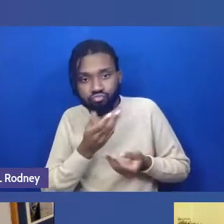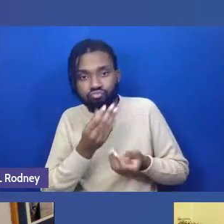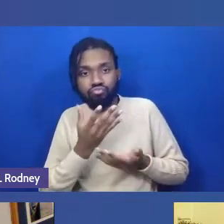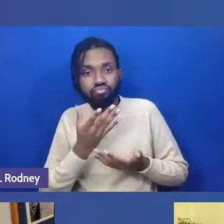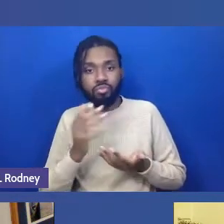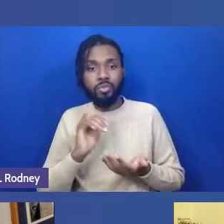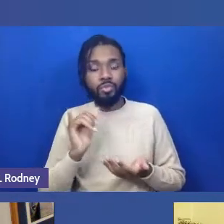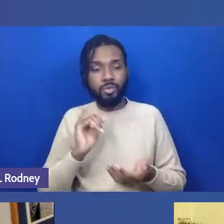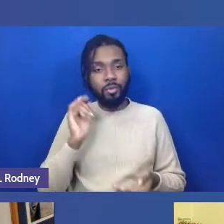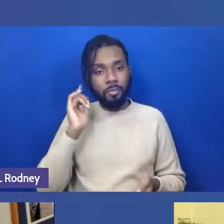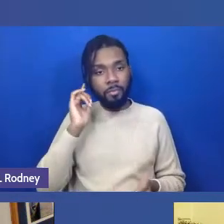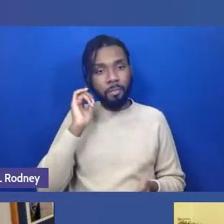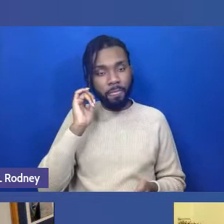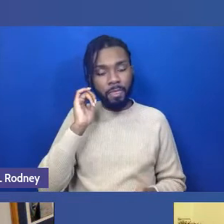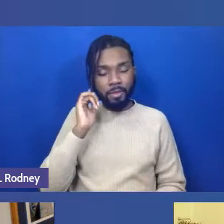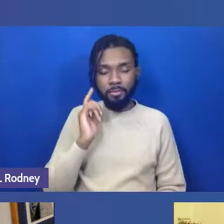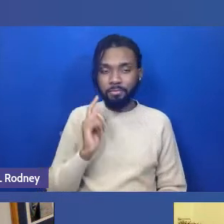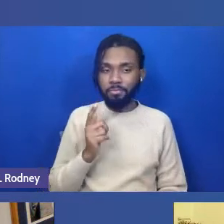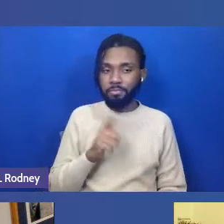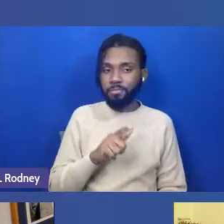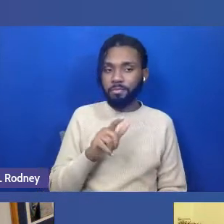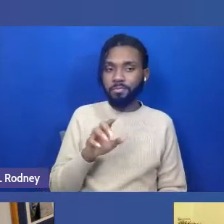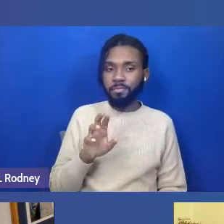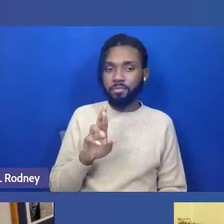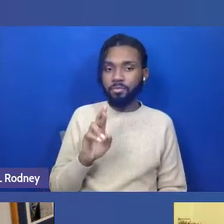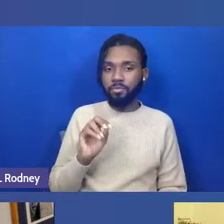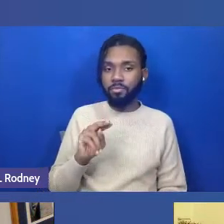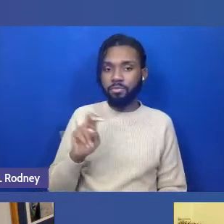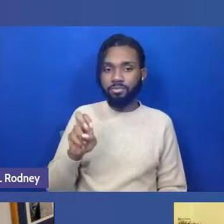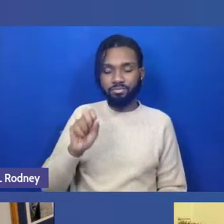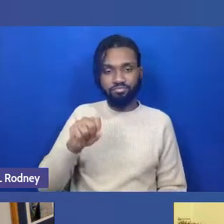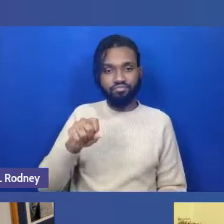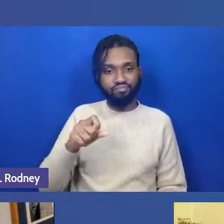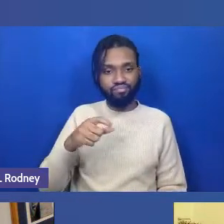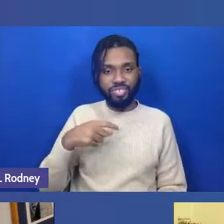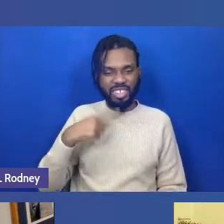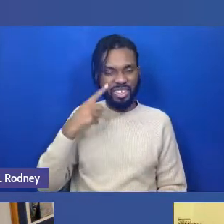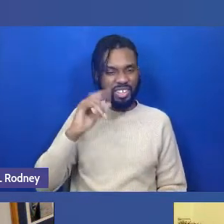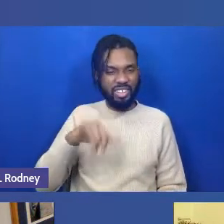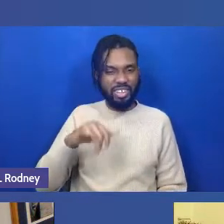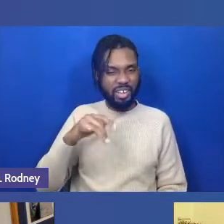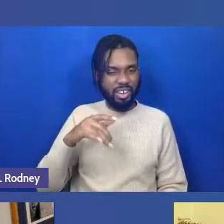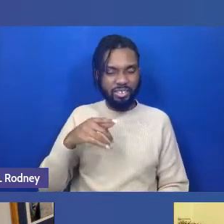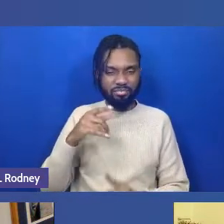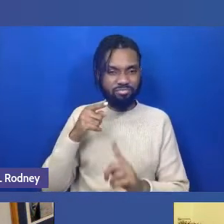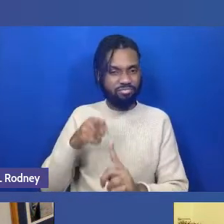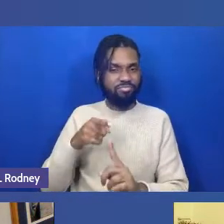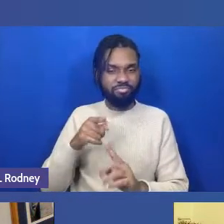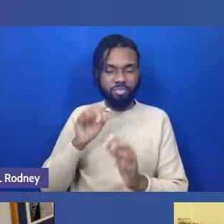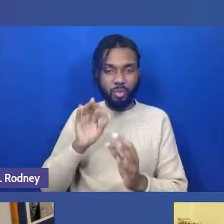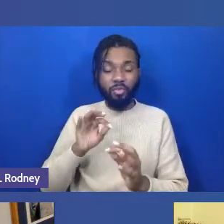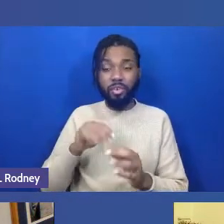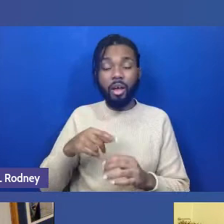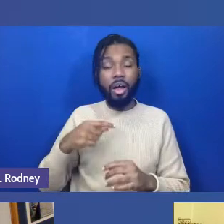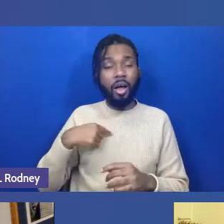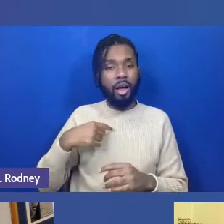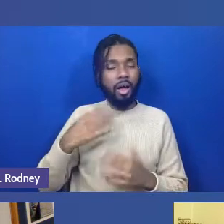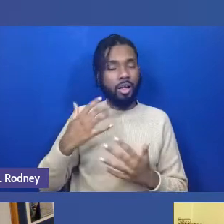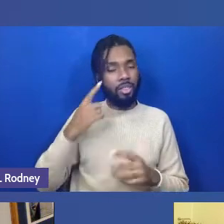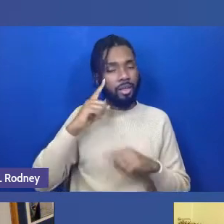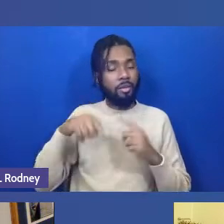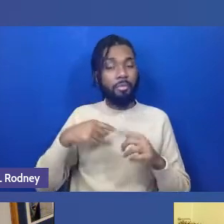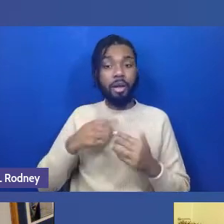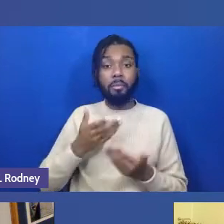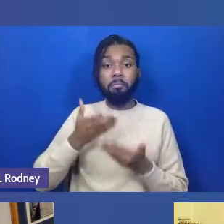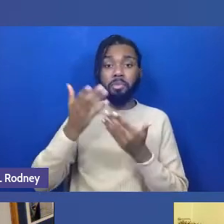Exactly. No, and that's, I think that's right on. And and really gets at like pitching as a wider series of